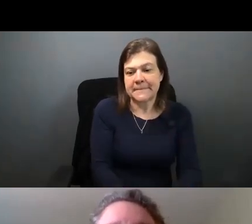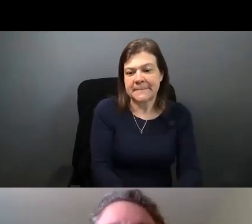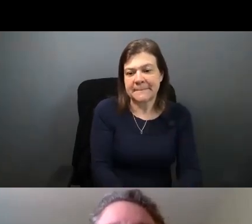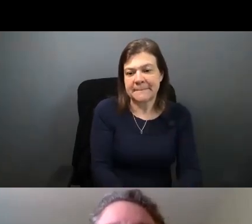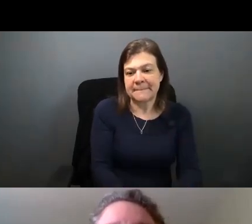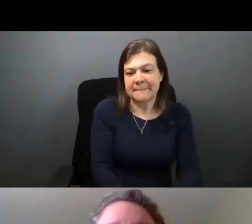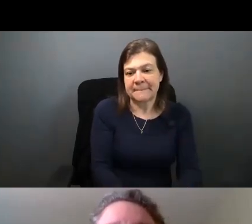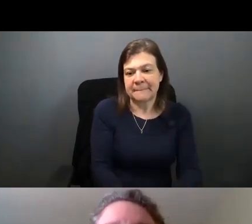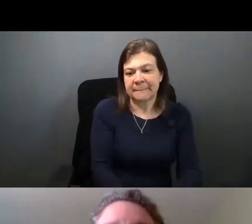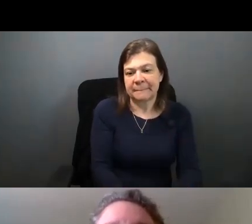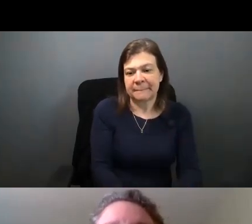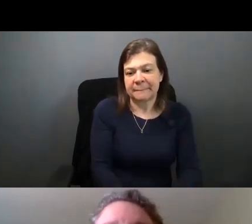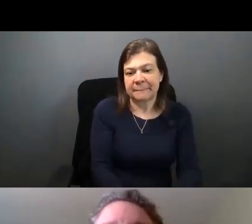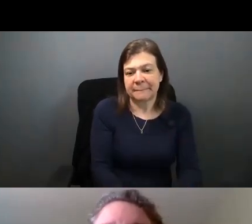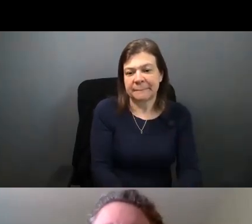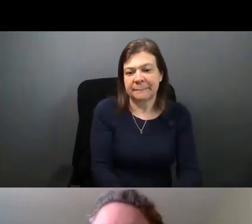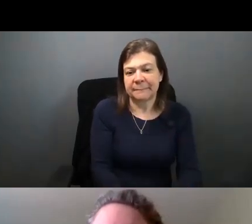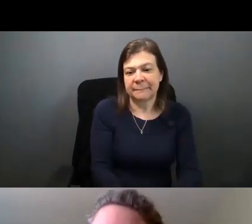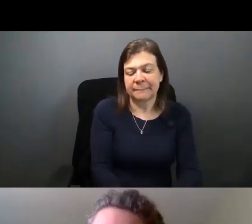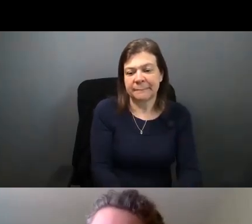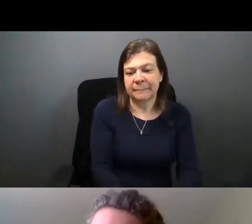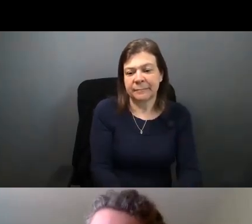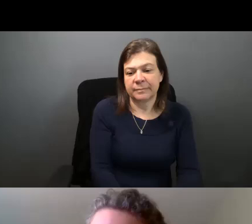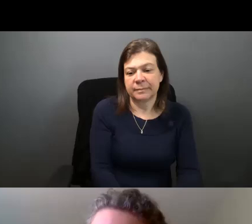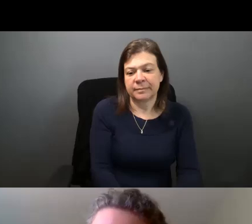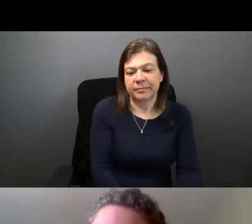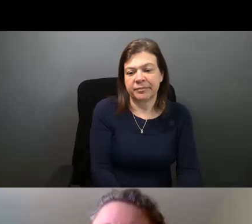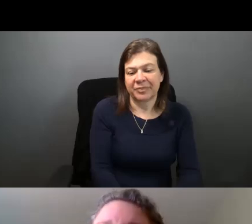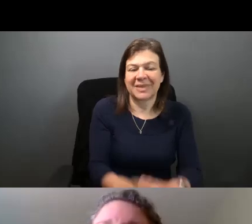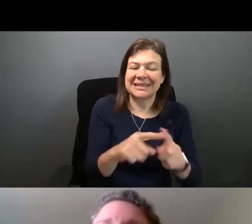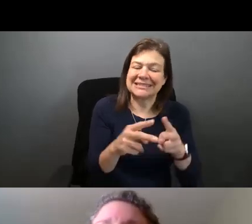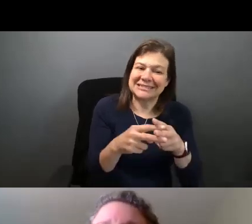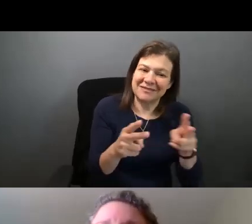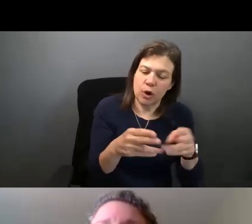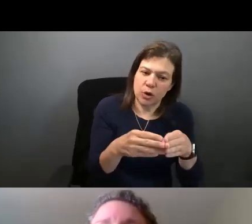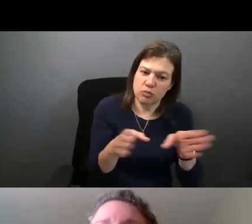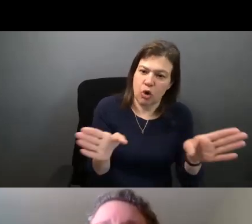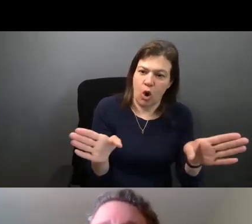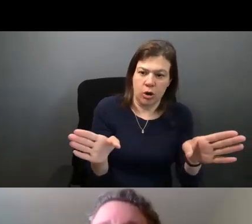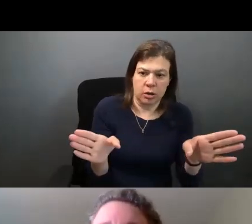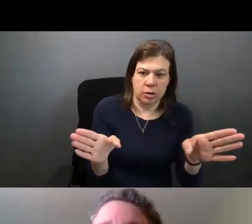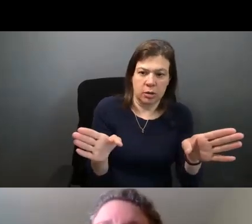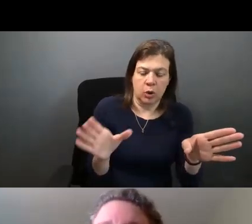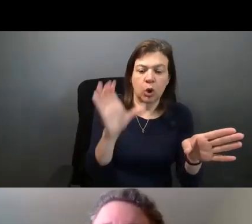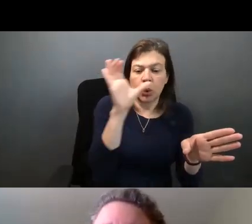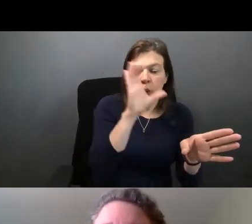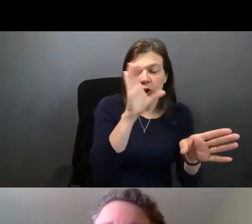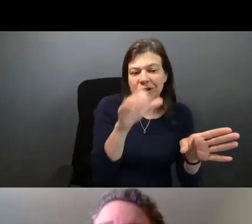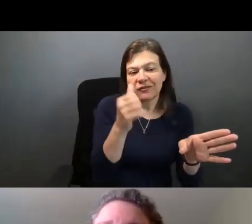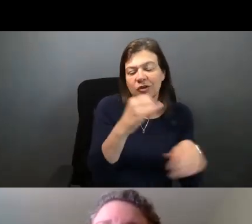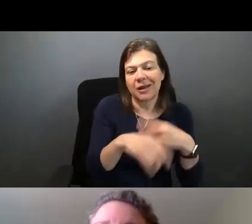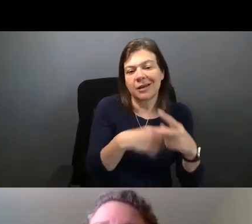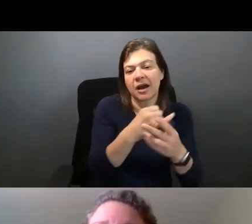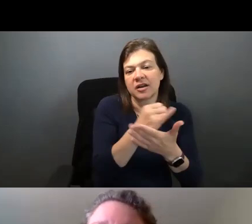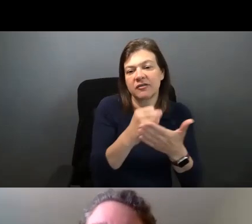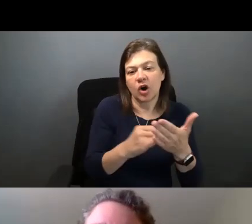We are looking for this is very broad. We're looking for any kind of arts